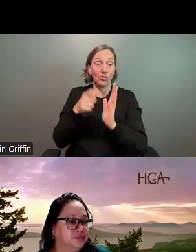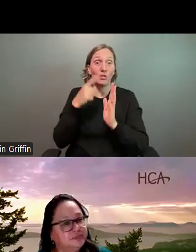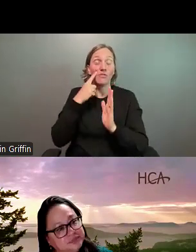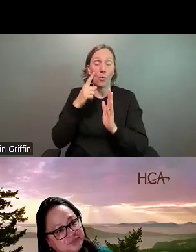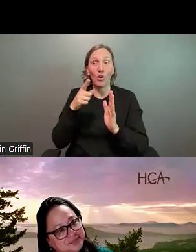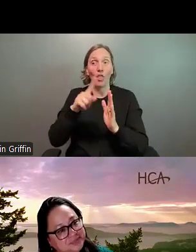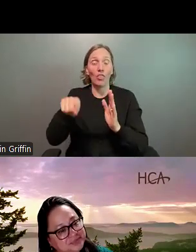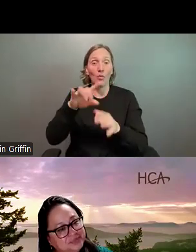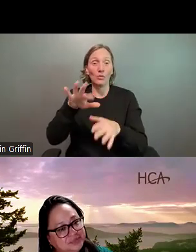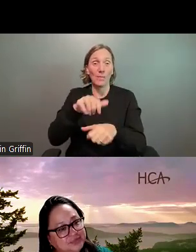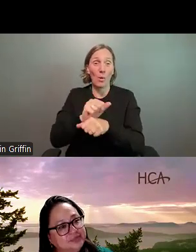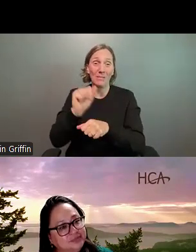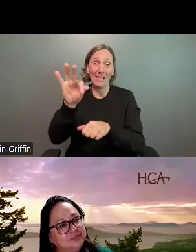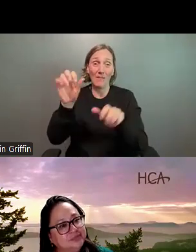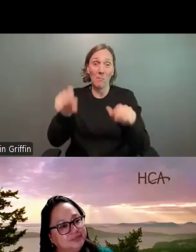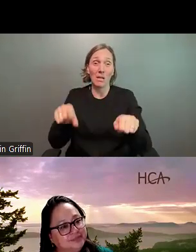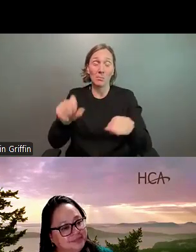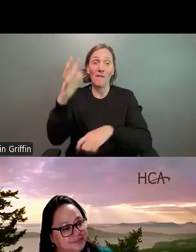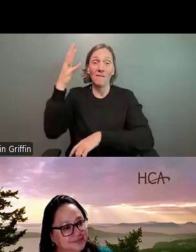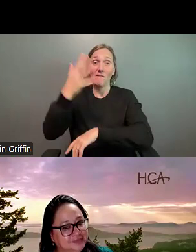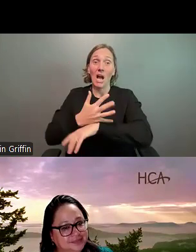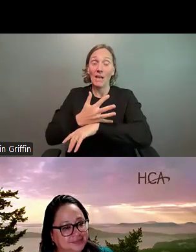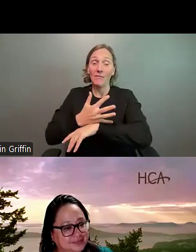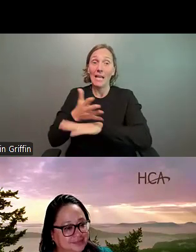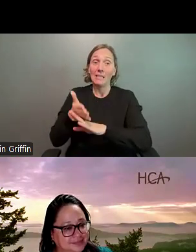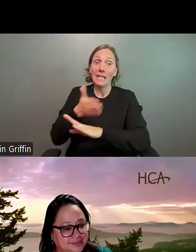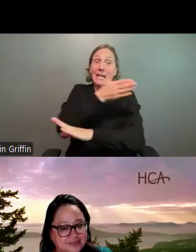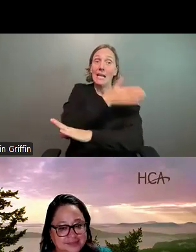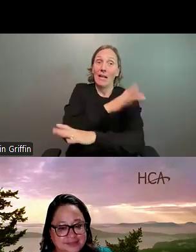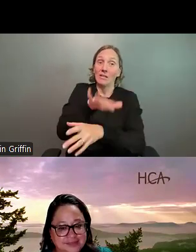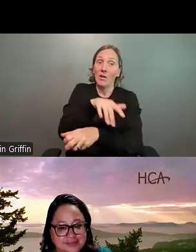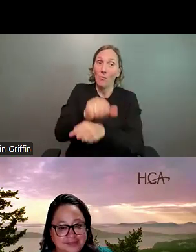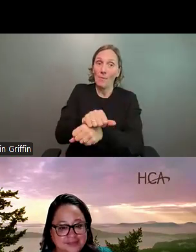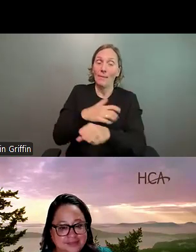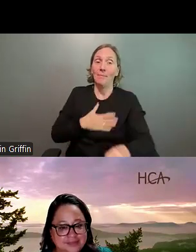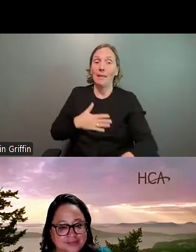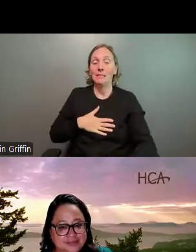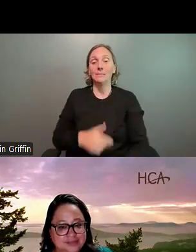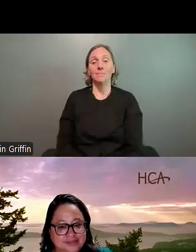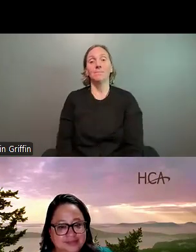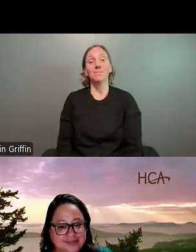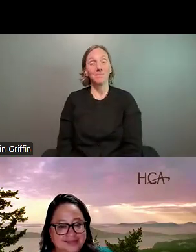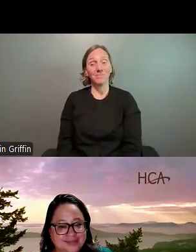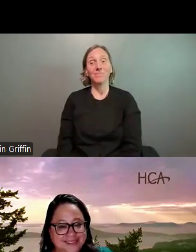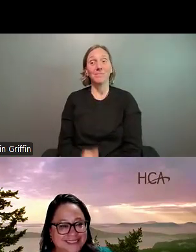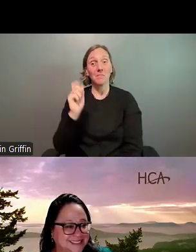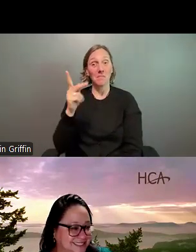So requesting 5 days notice for that. And I think that's all I have, Becky. Thanks so much for